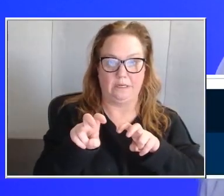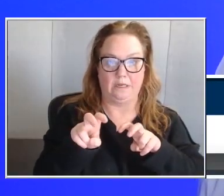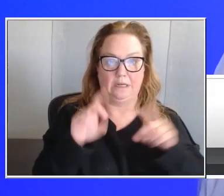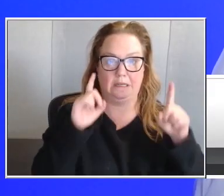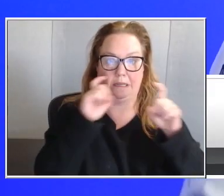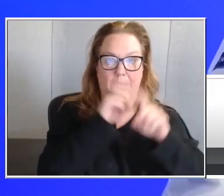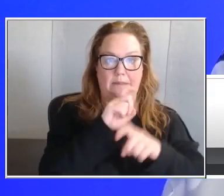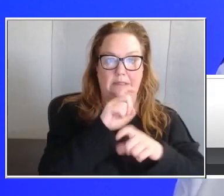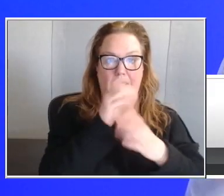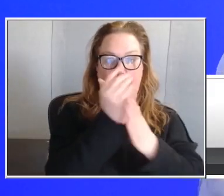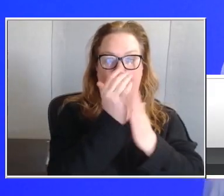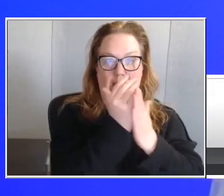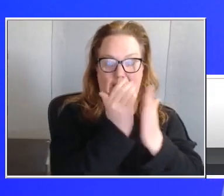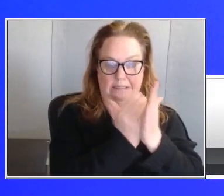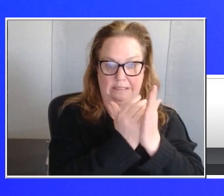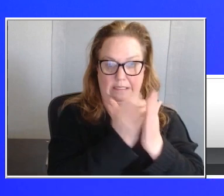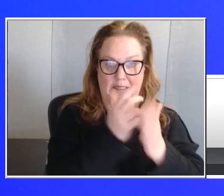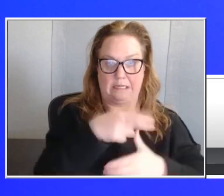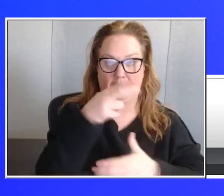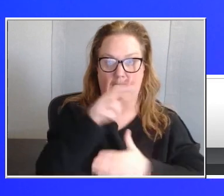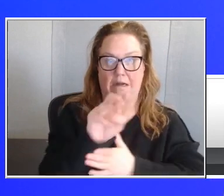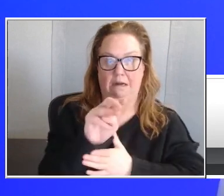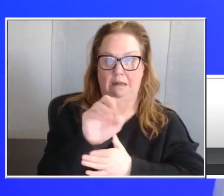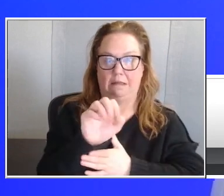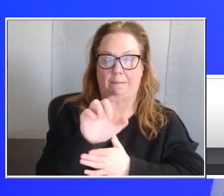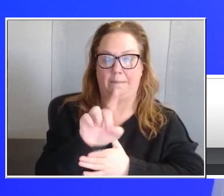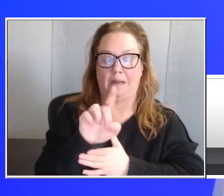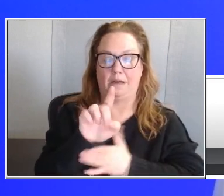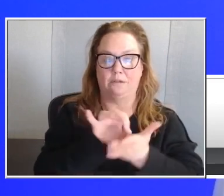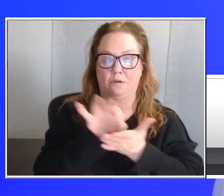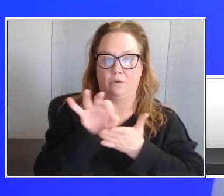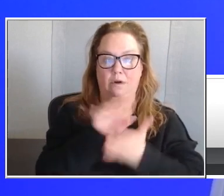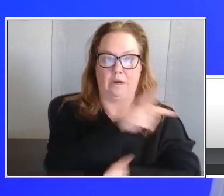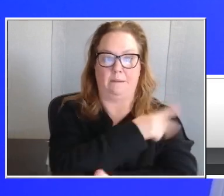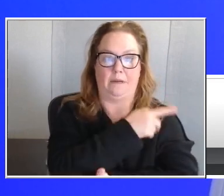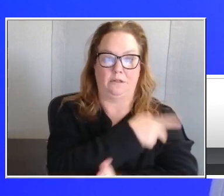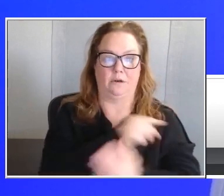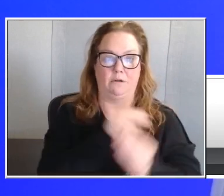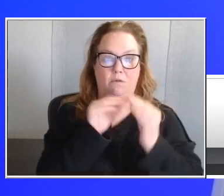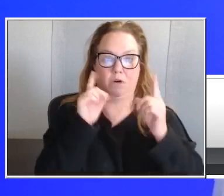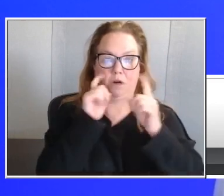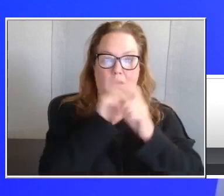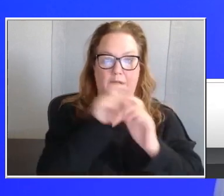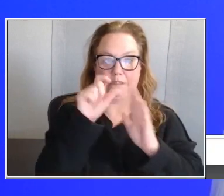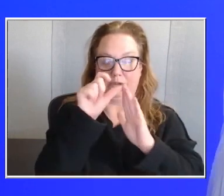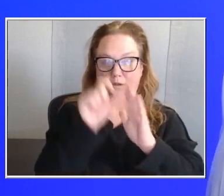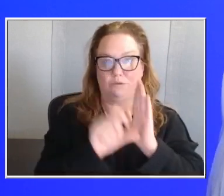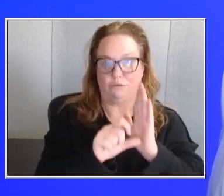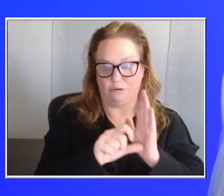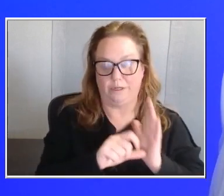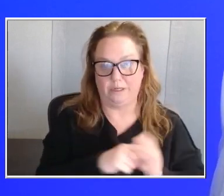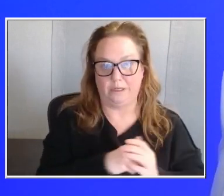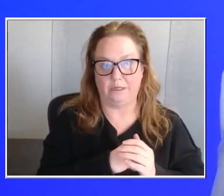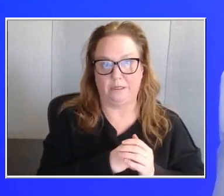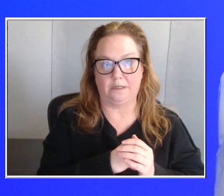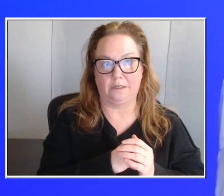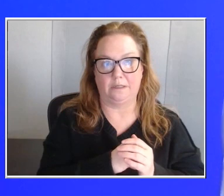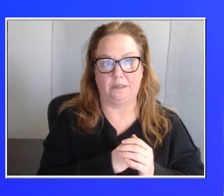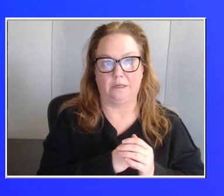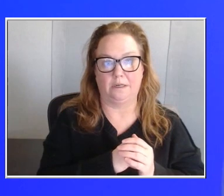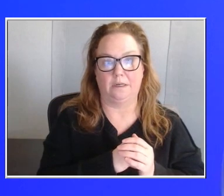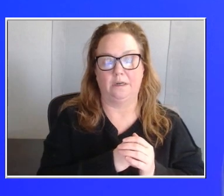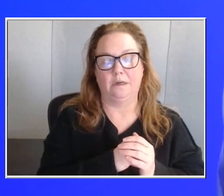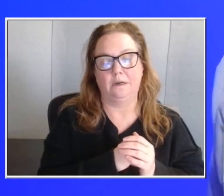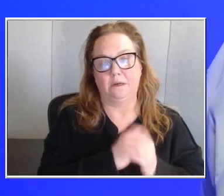of the list. The higher the Meld score goes up, patients are obviously more complex to operate on. But what I think is really sad is